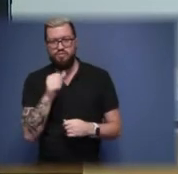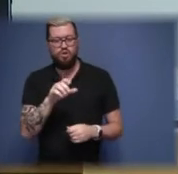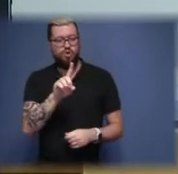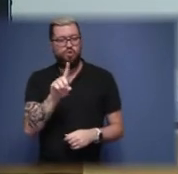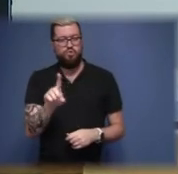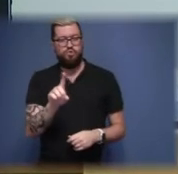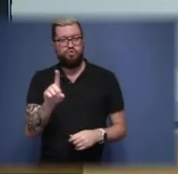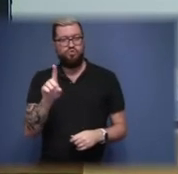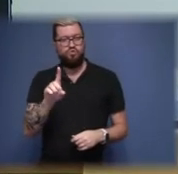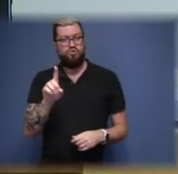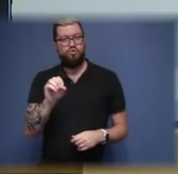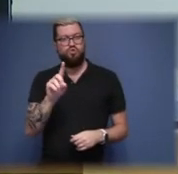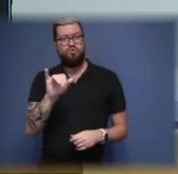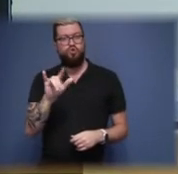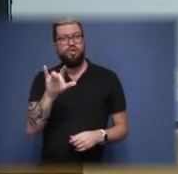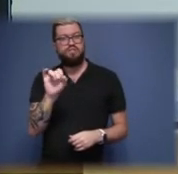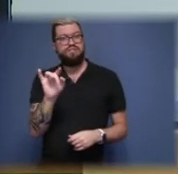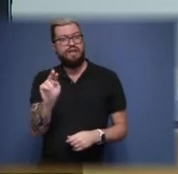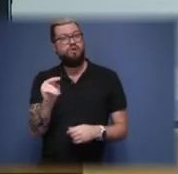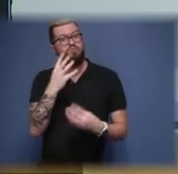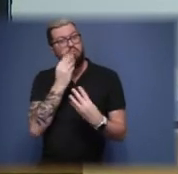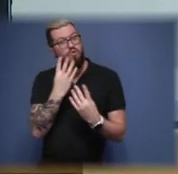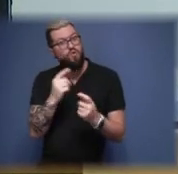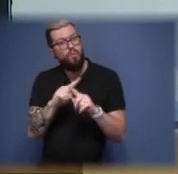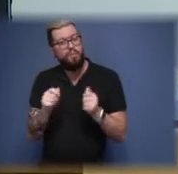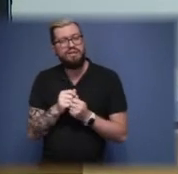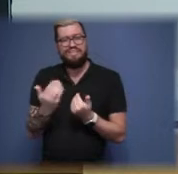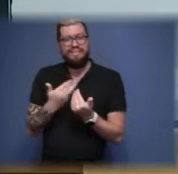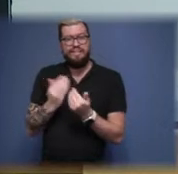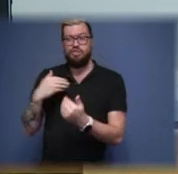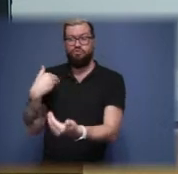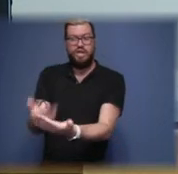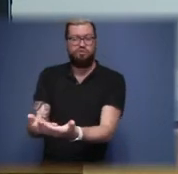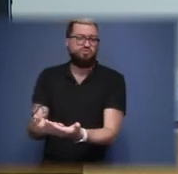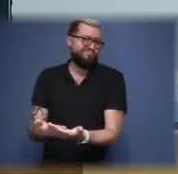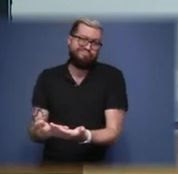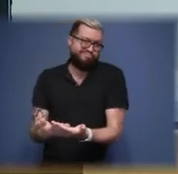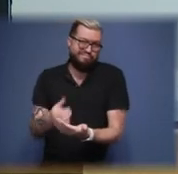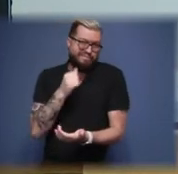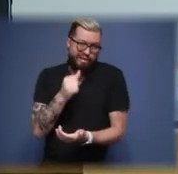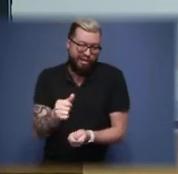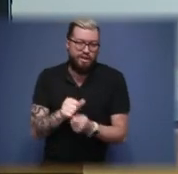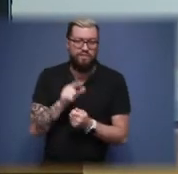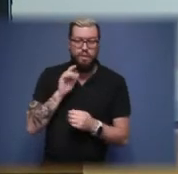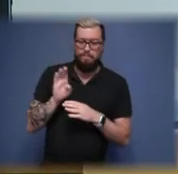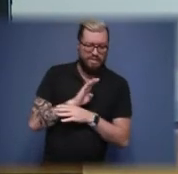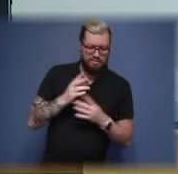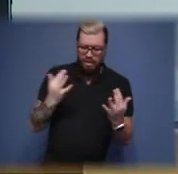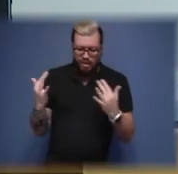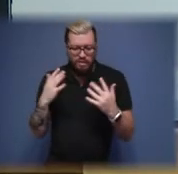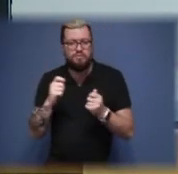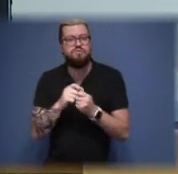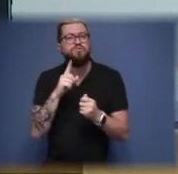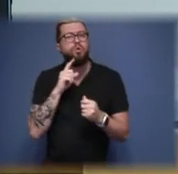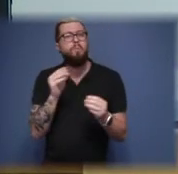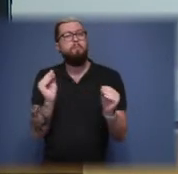Doylestown is lovely, but it's not always the easiest place to get to if you have to do business. And so if we can have